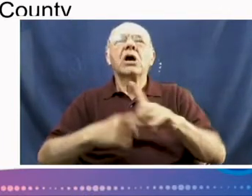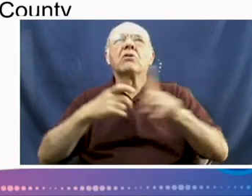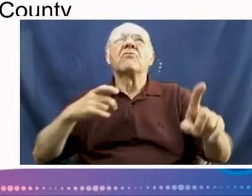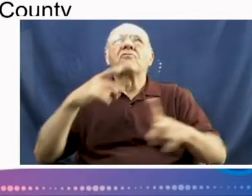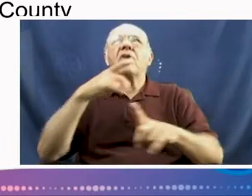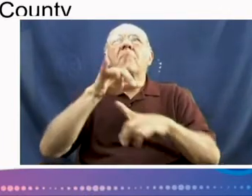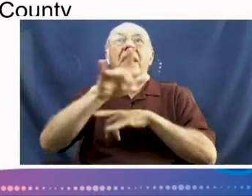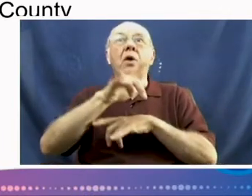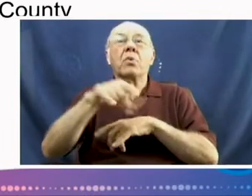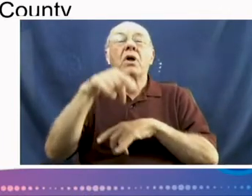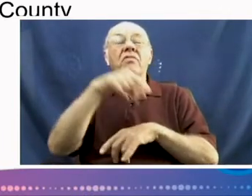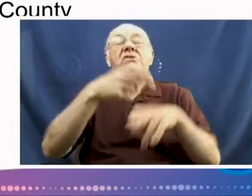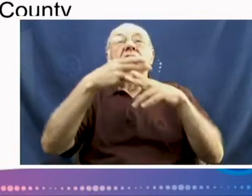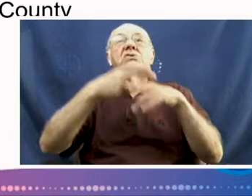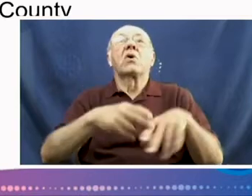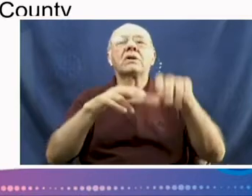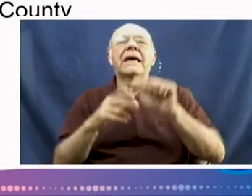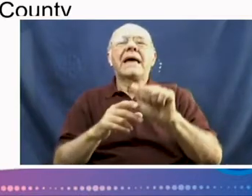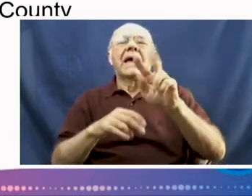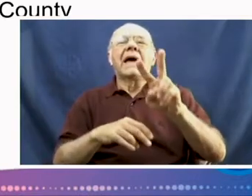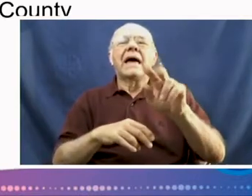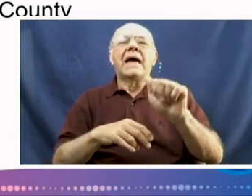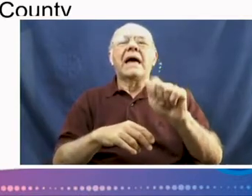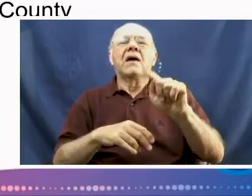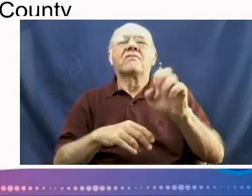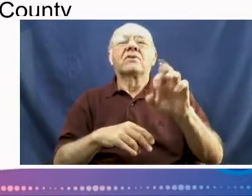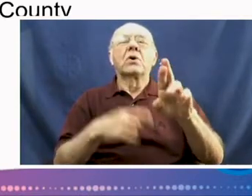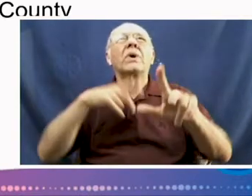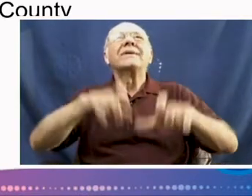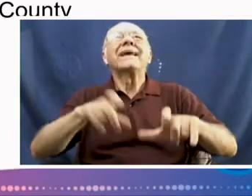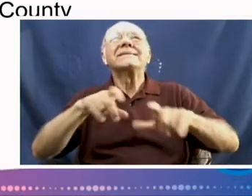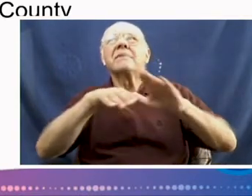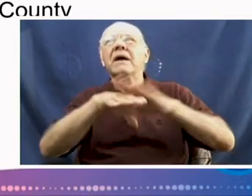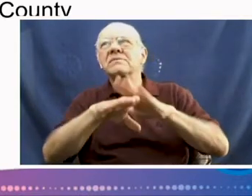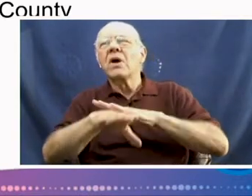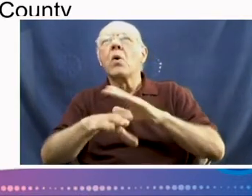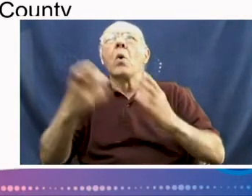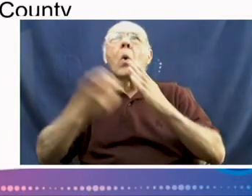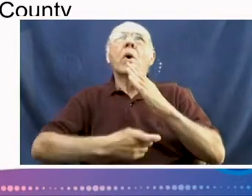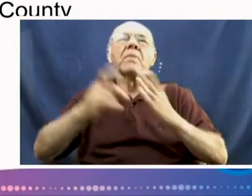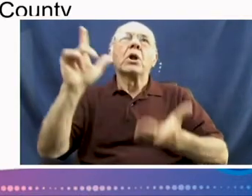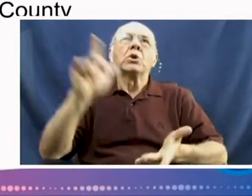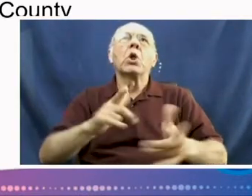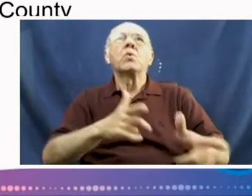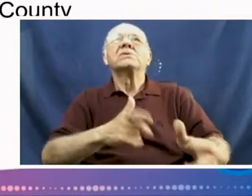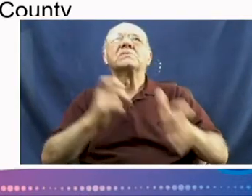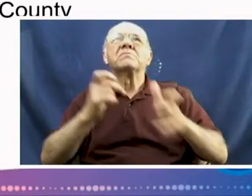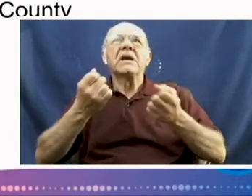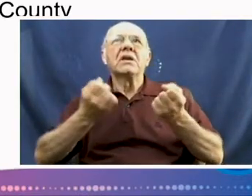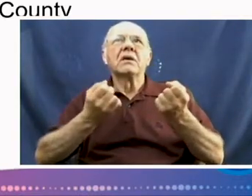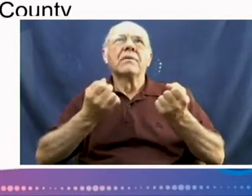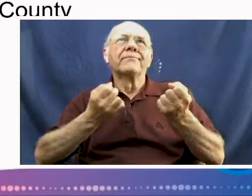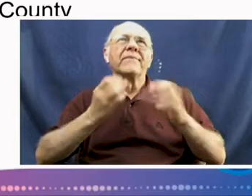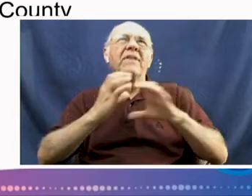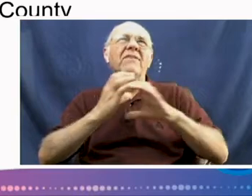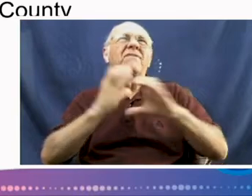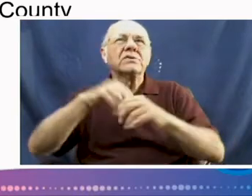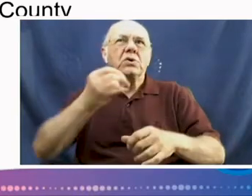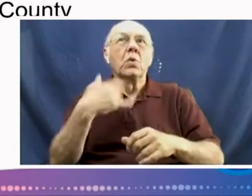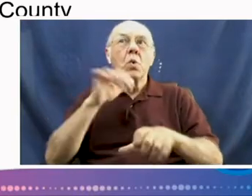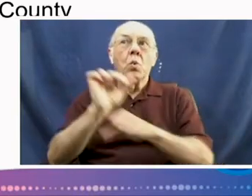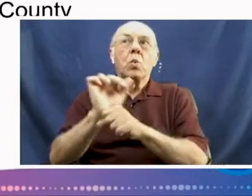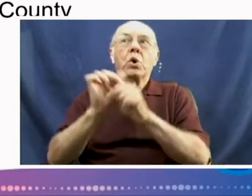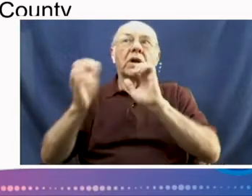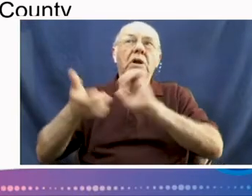called Avatar. We are testing accessible automated low-speed vehicles in New Jersey. We are working with Rutgers Cape on